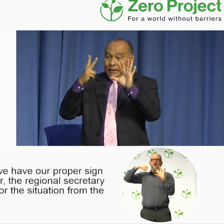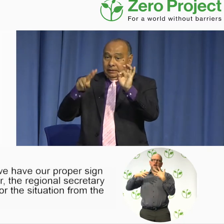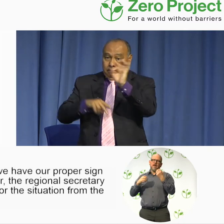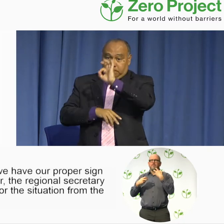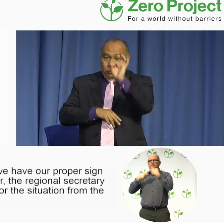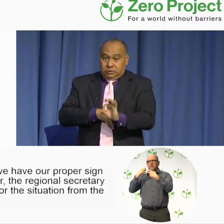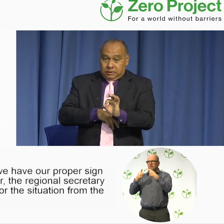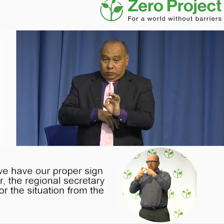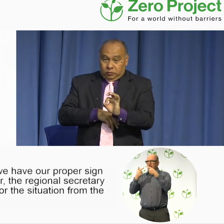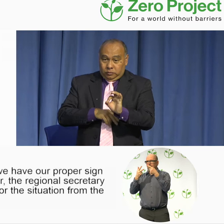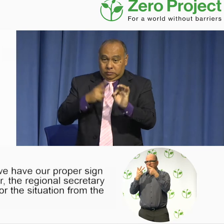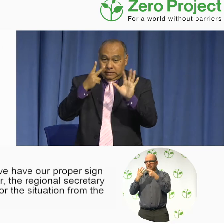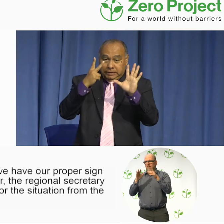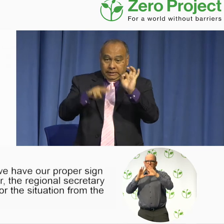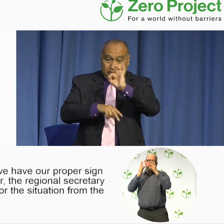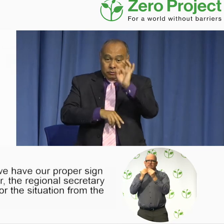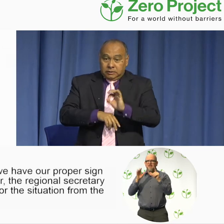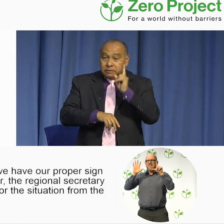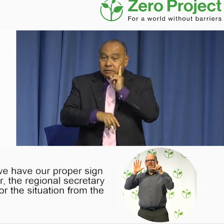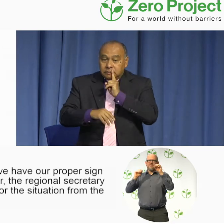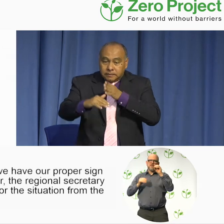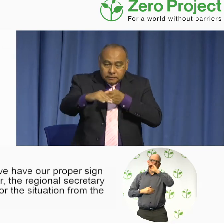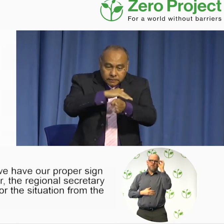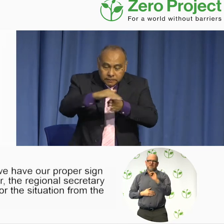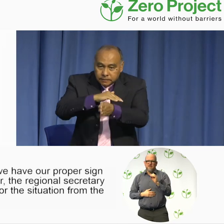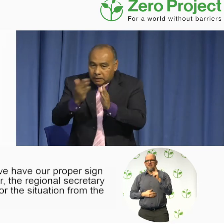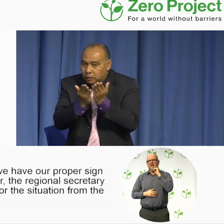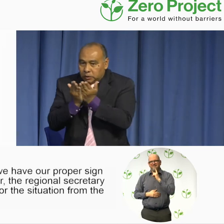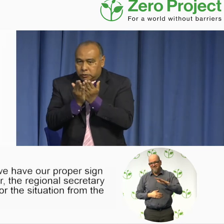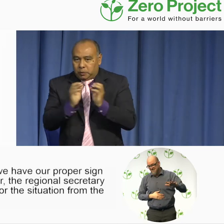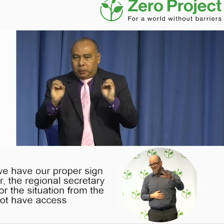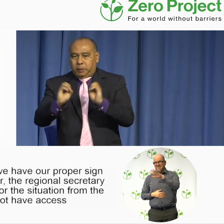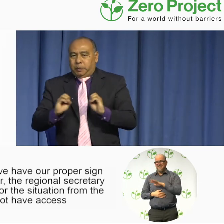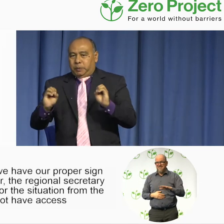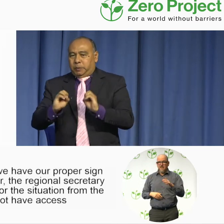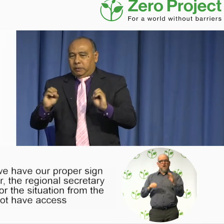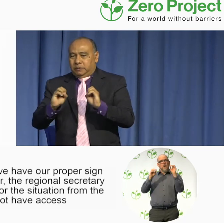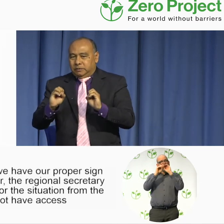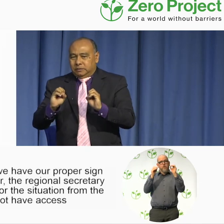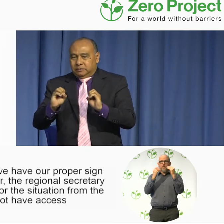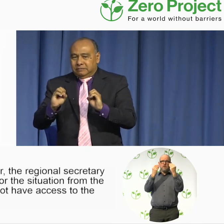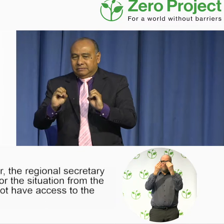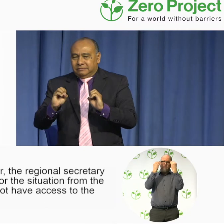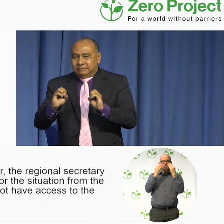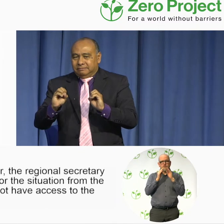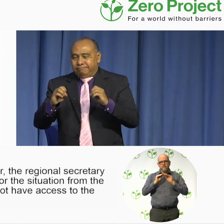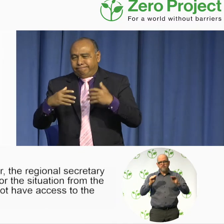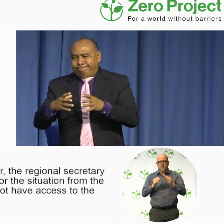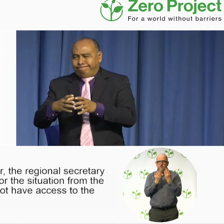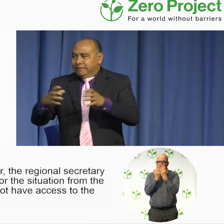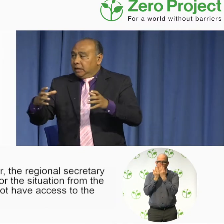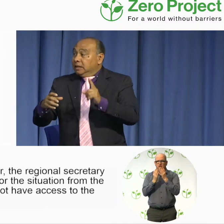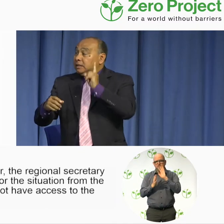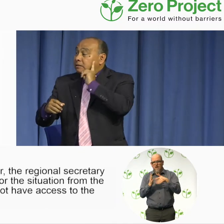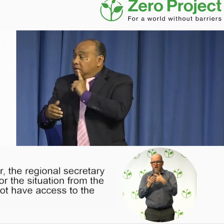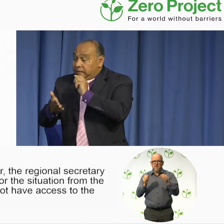the countries in the South America, the 70% do not have access to the